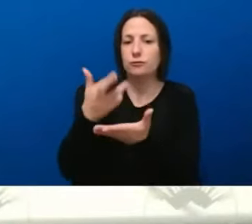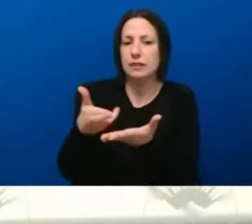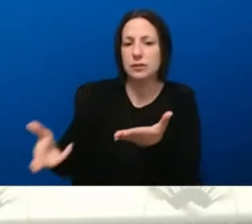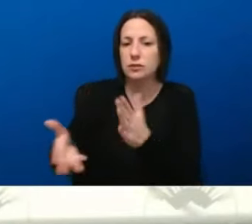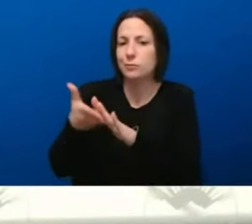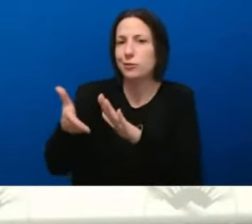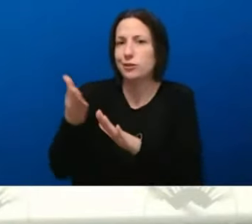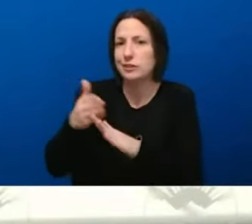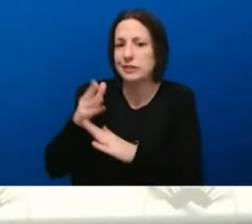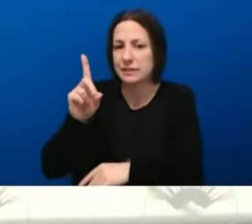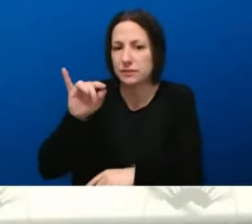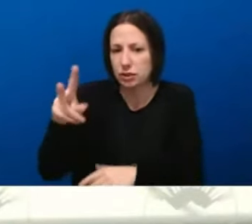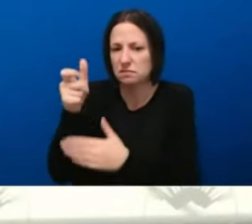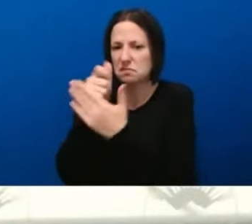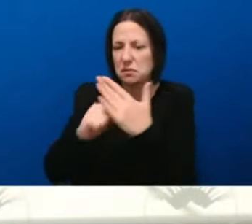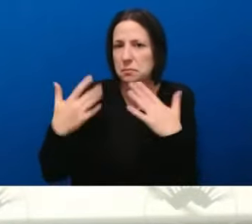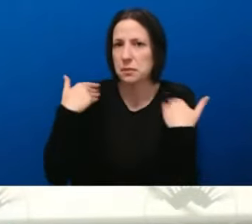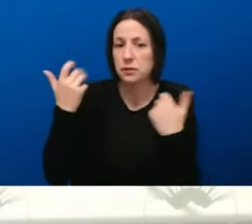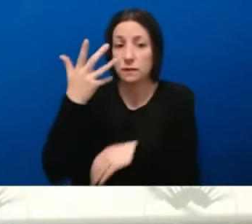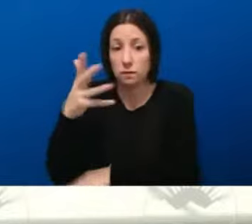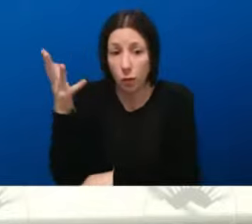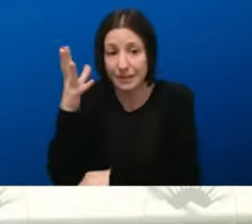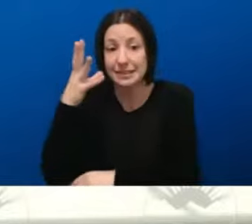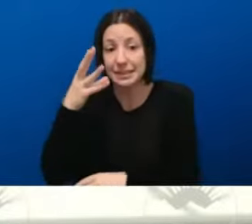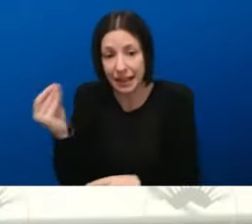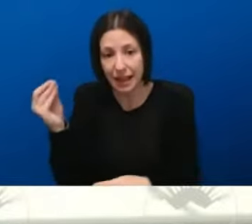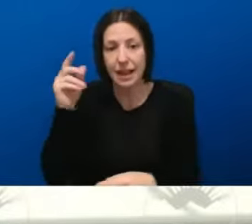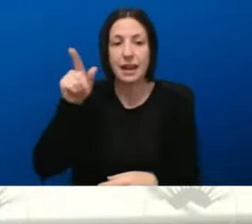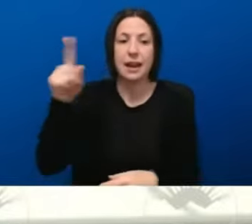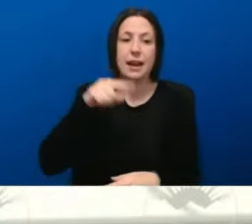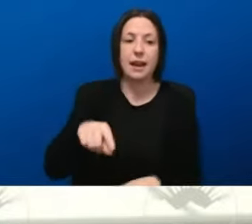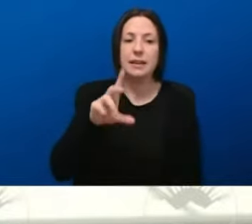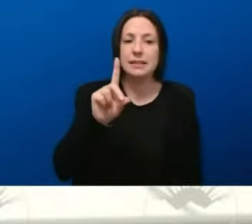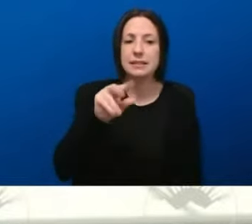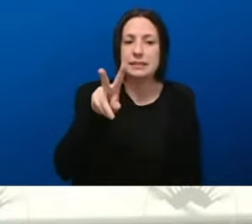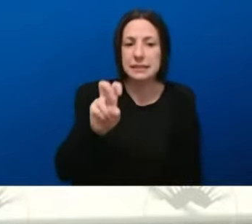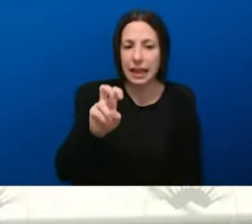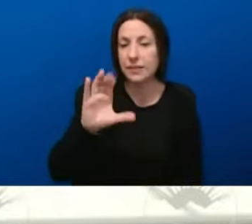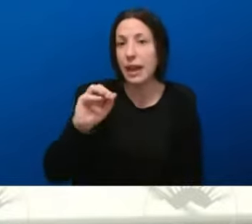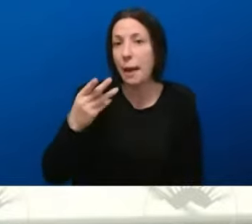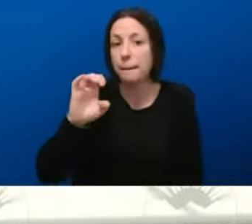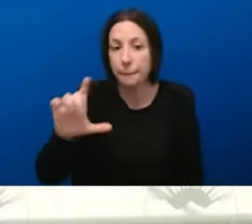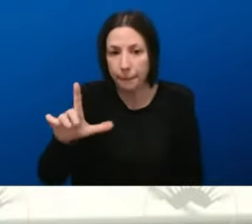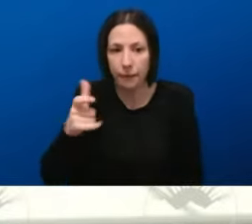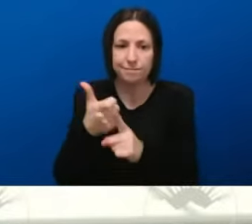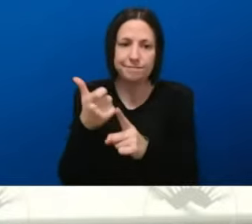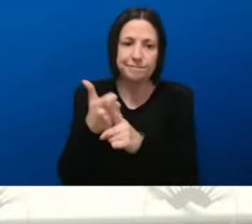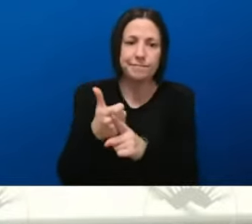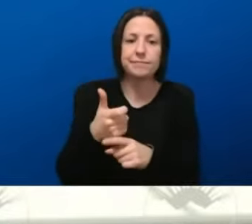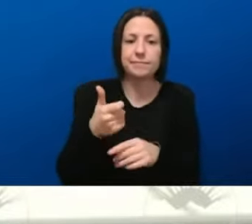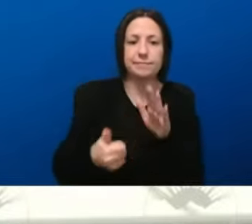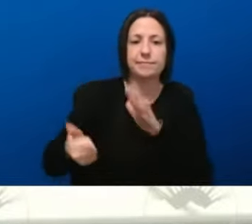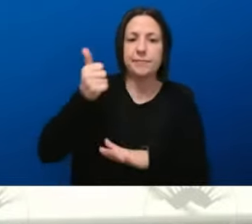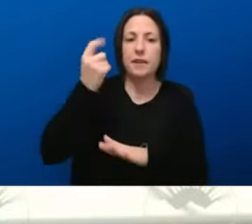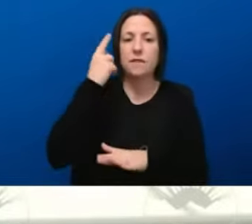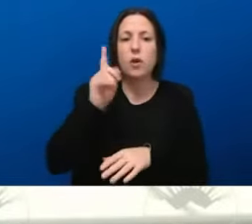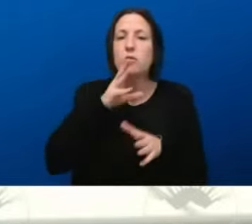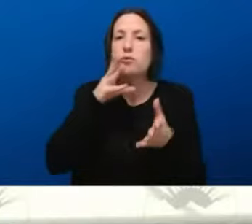Director of the Agricultural Resource Division with the Ministry of Agriculture and Food. Happy to take some questions.